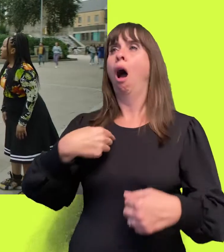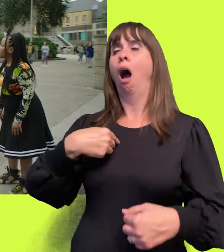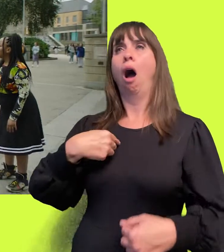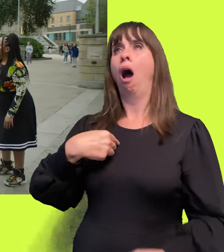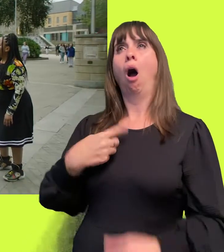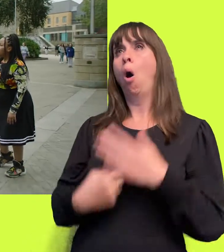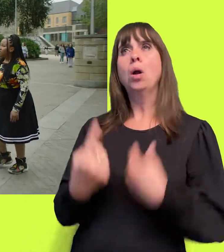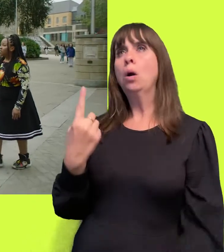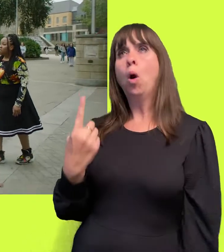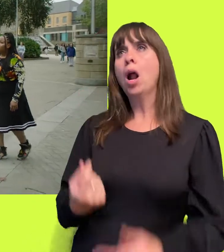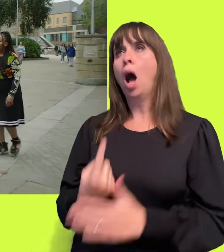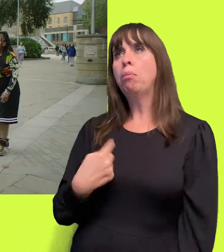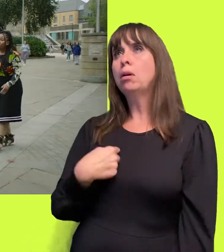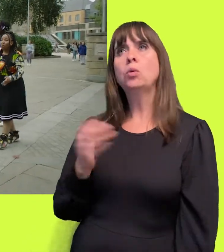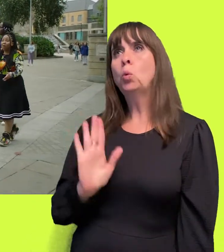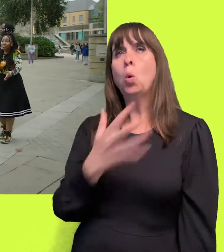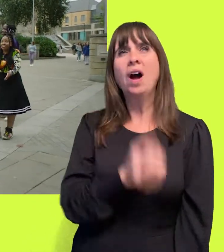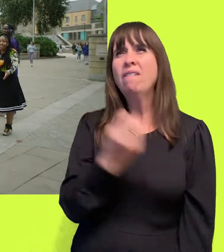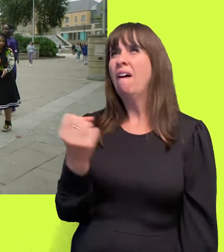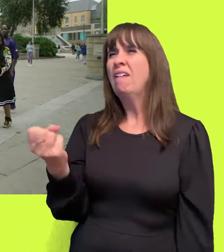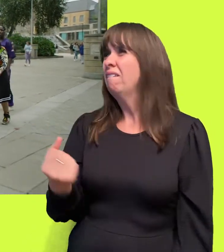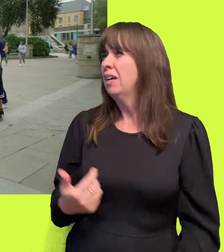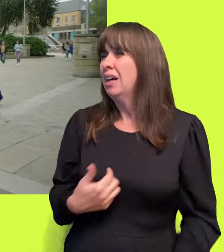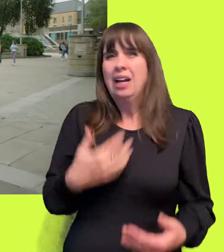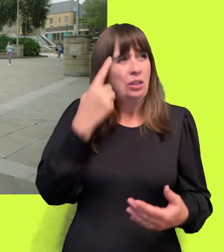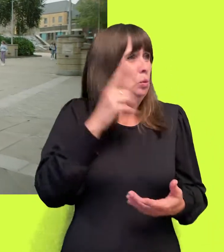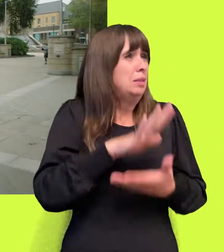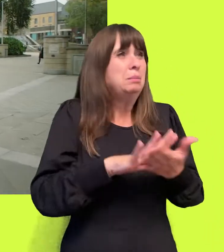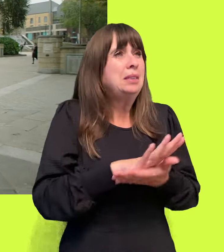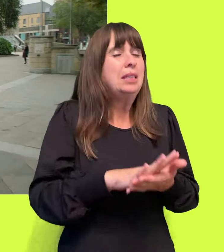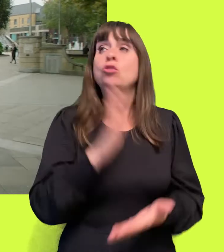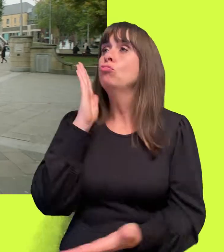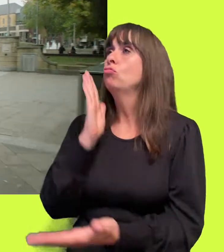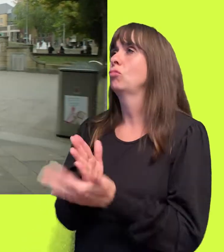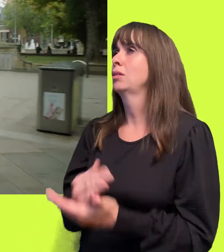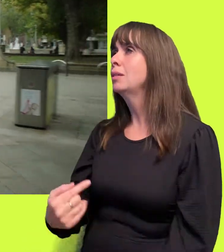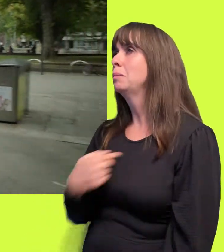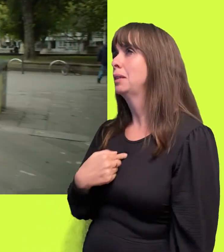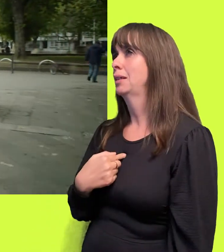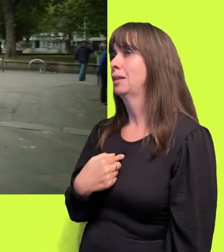me. Okay. What does that mean? What? Trust what? Ev.